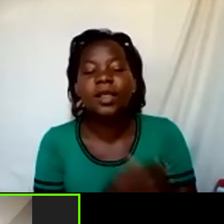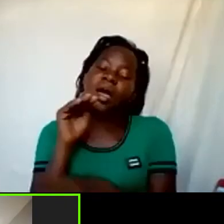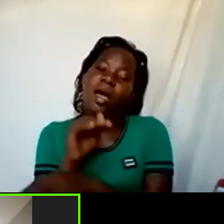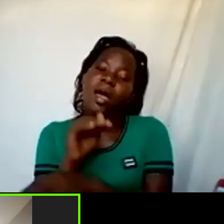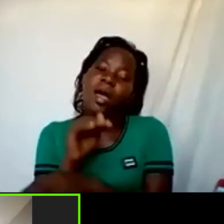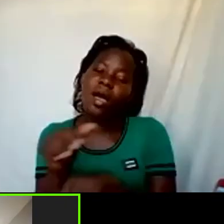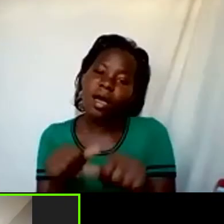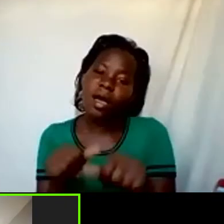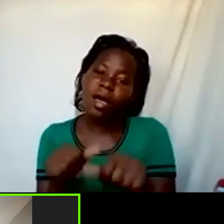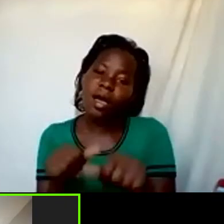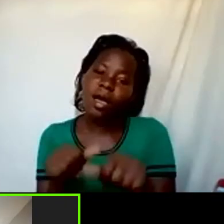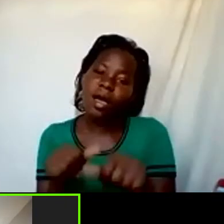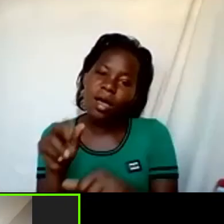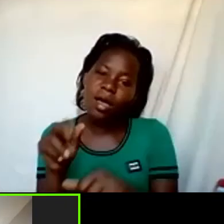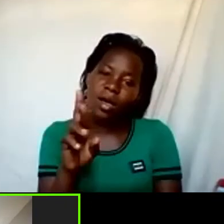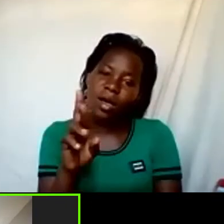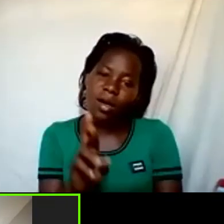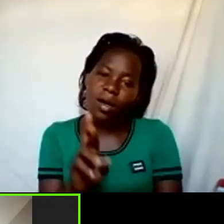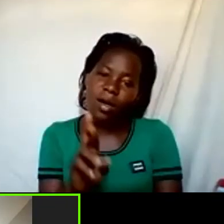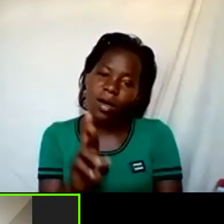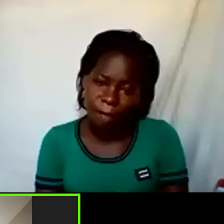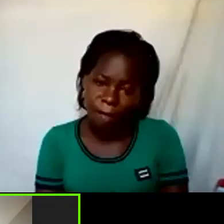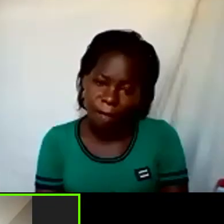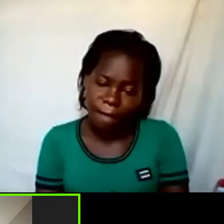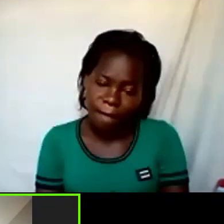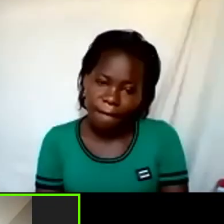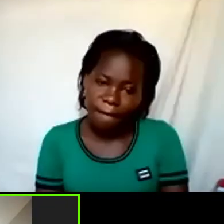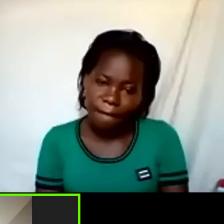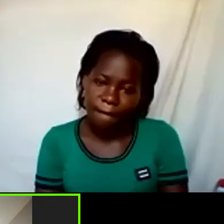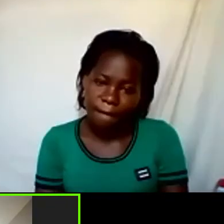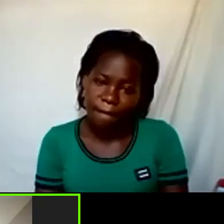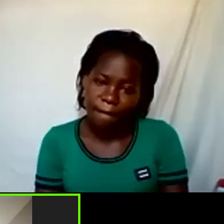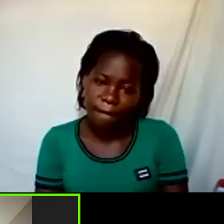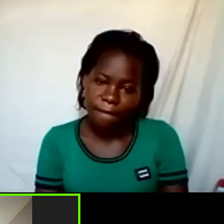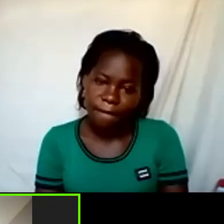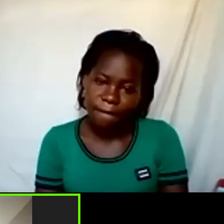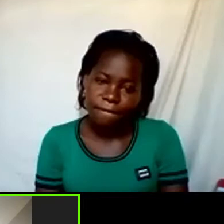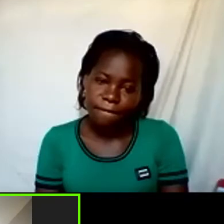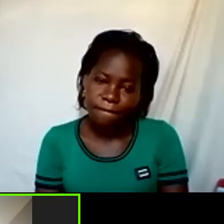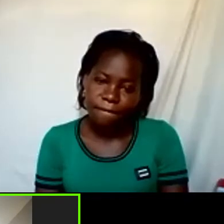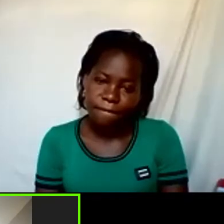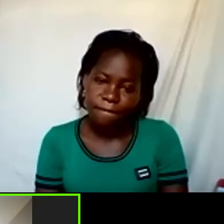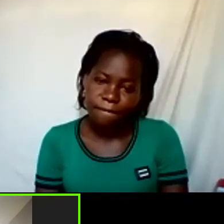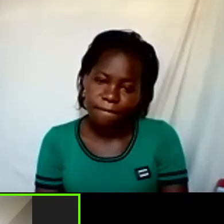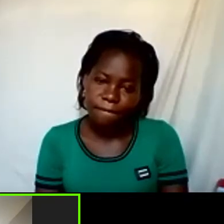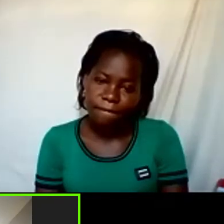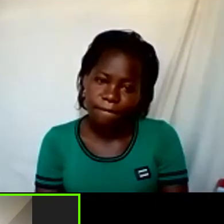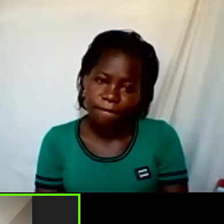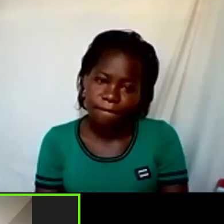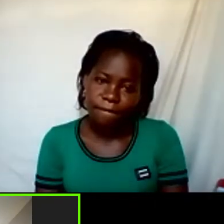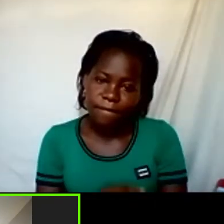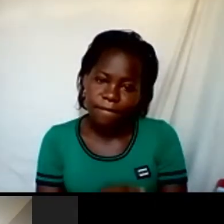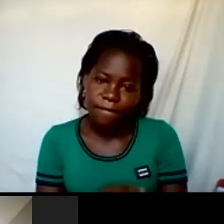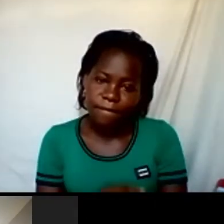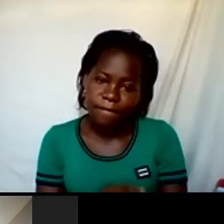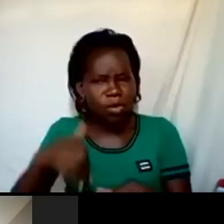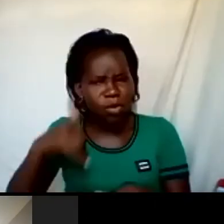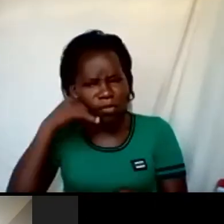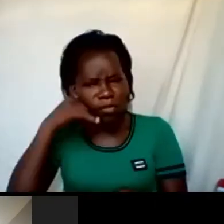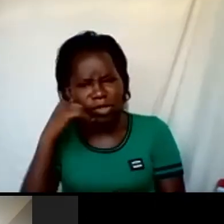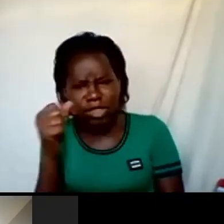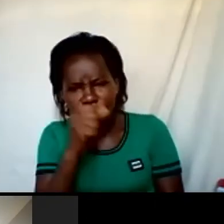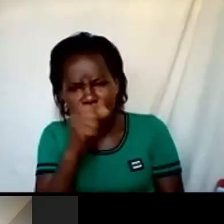a mobile phone or do you have one of those old landlines? I couldn't help but ask about that. Yes,